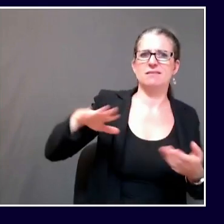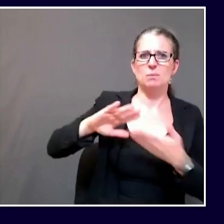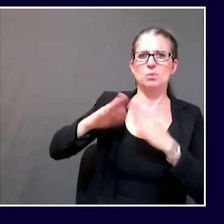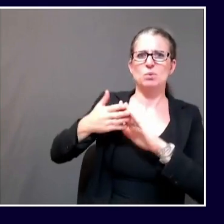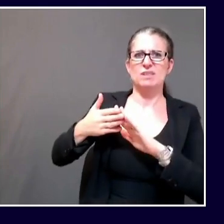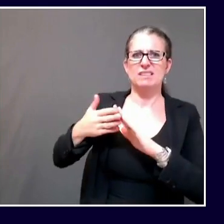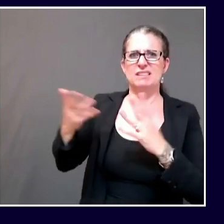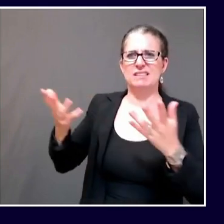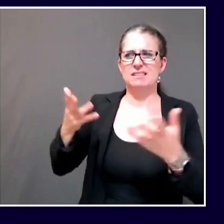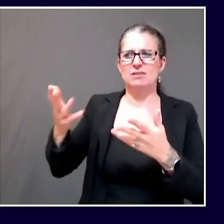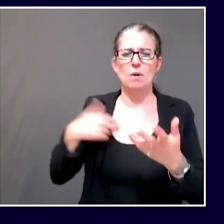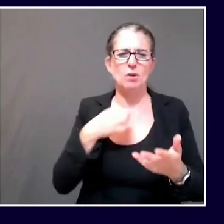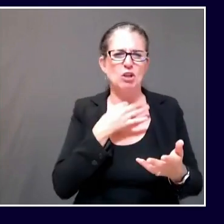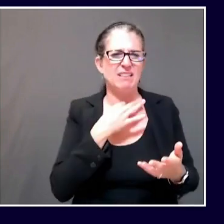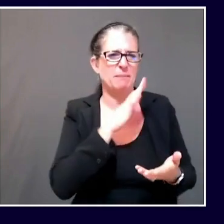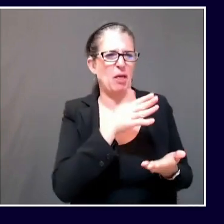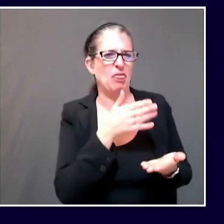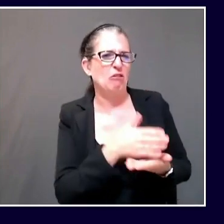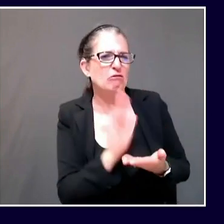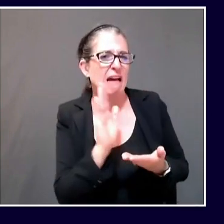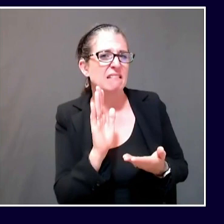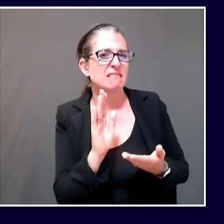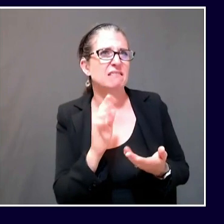Stephen, let me start with that latter point.